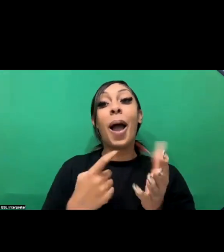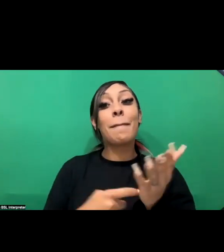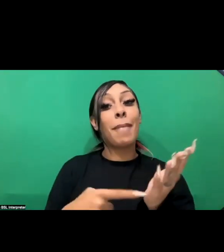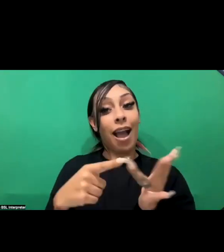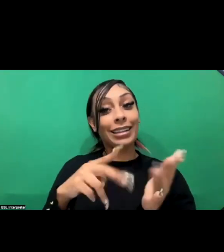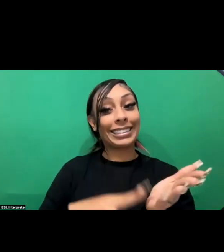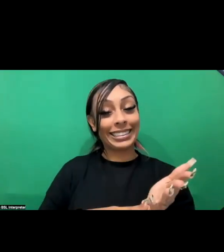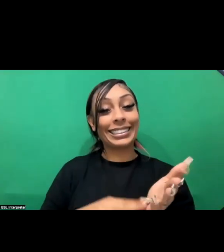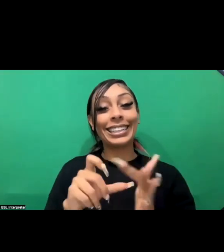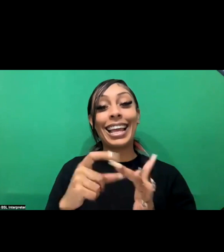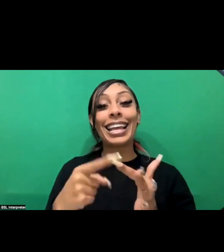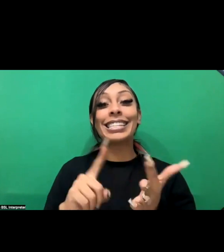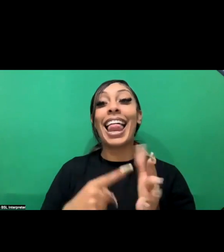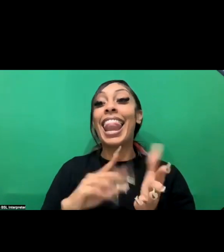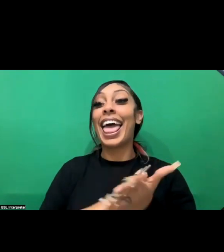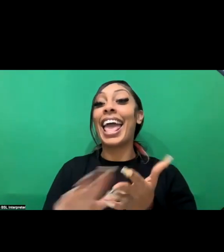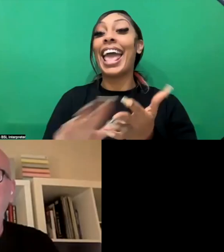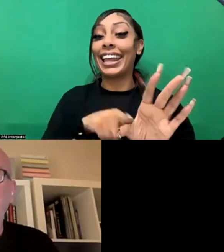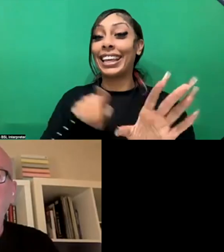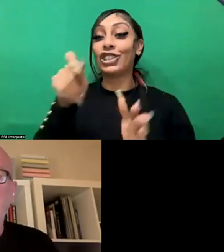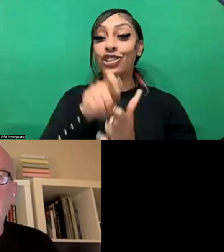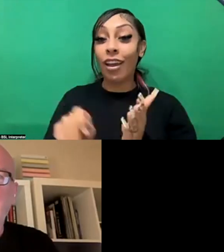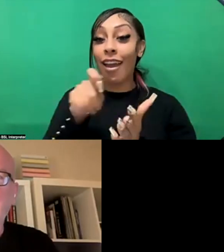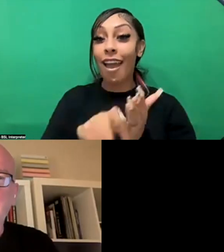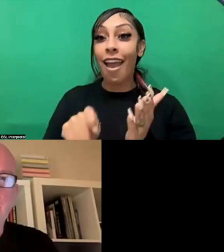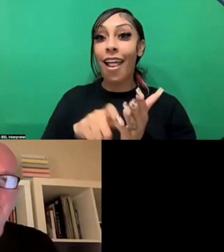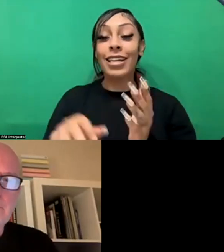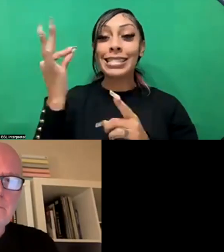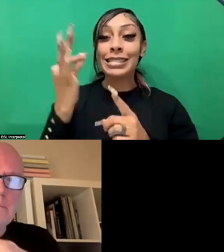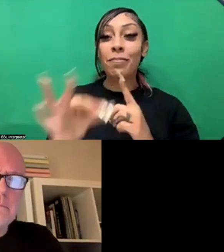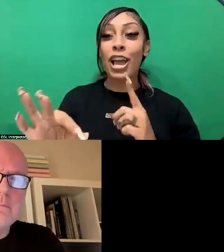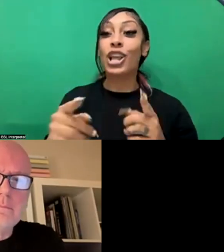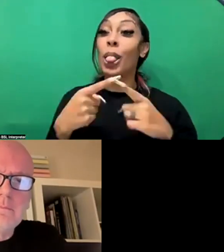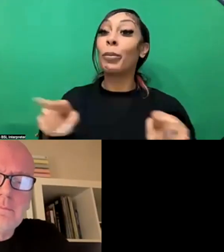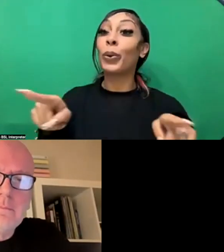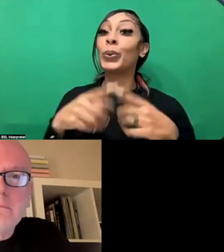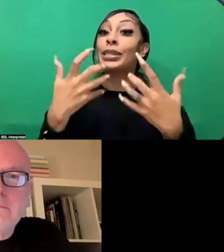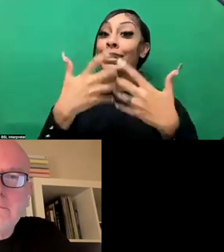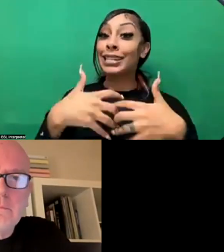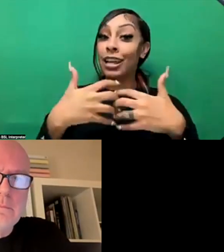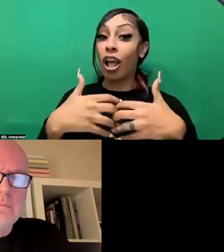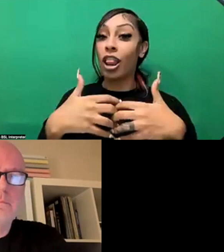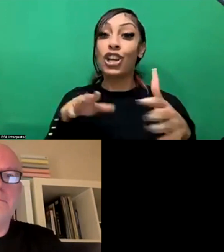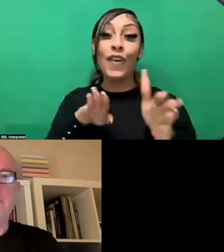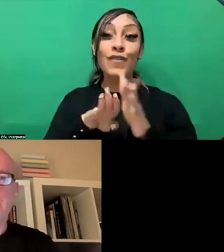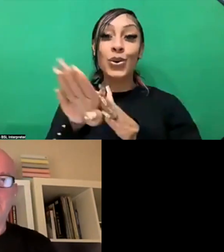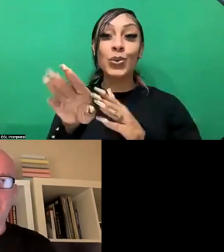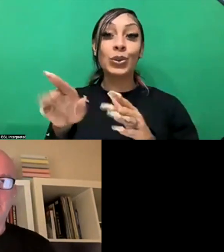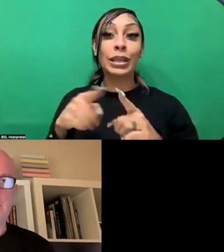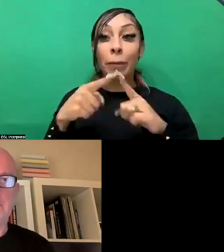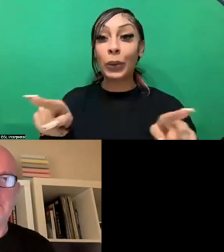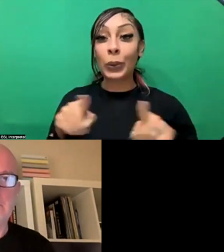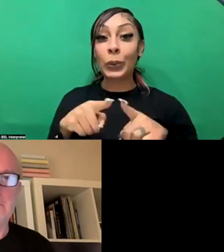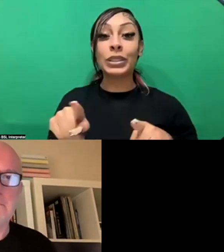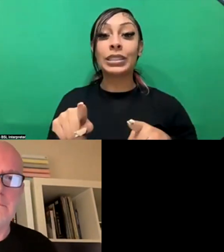Drake music in the past. He's a journalist specializing in music technology for Future Music, Computer Music, and Music